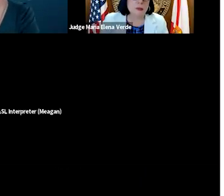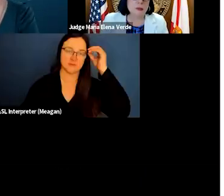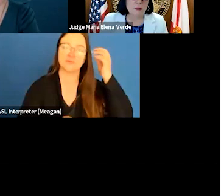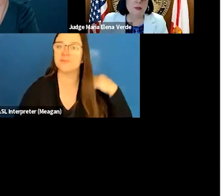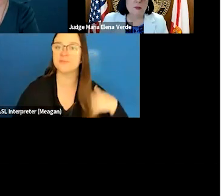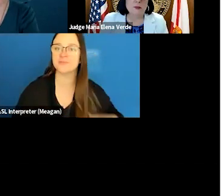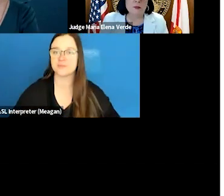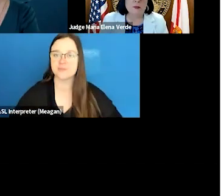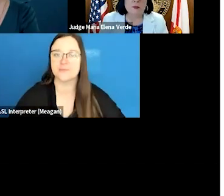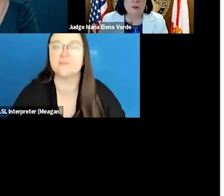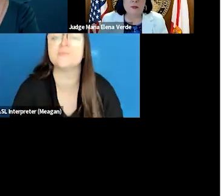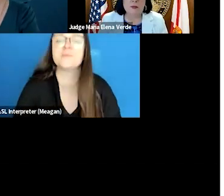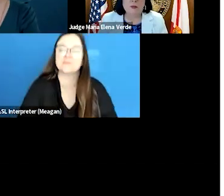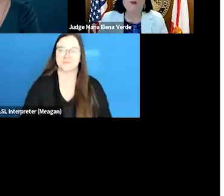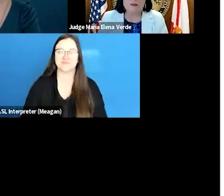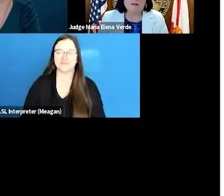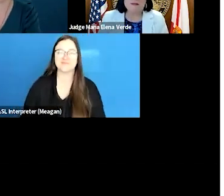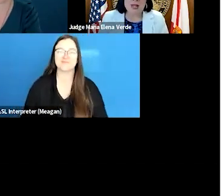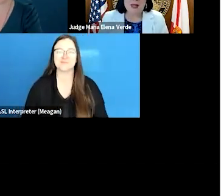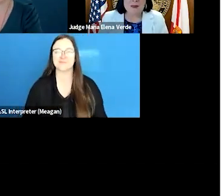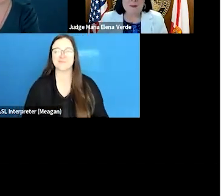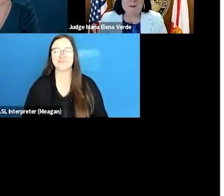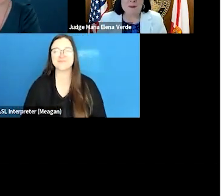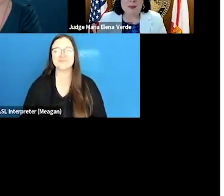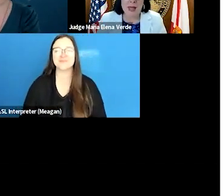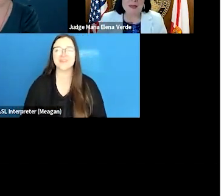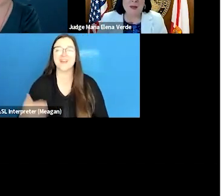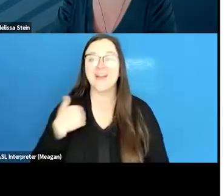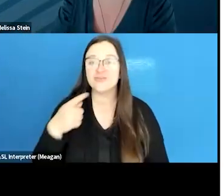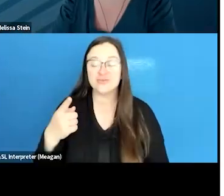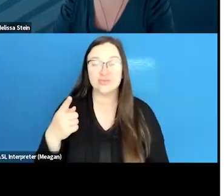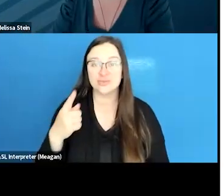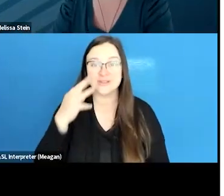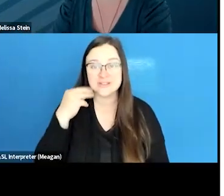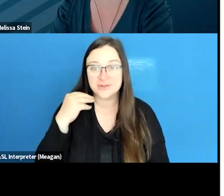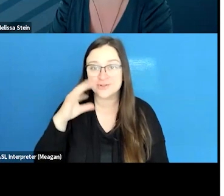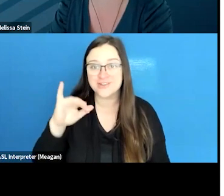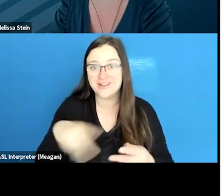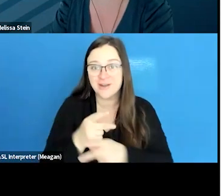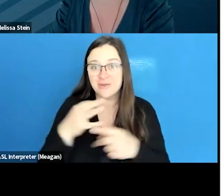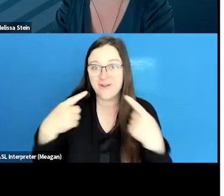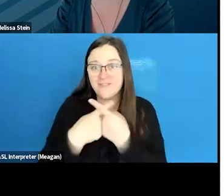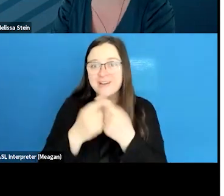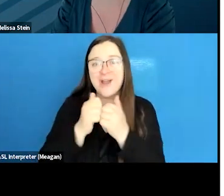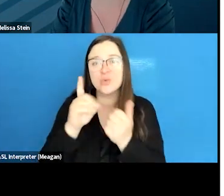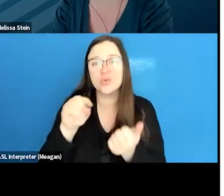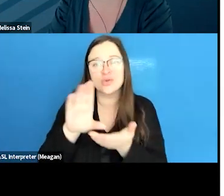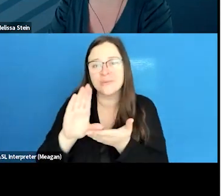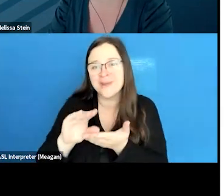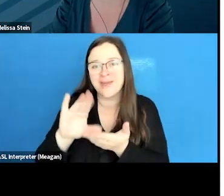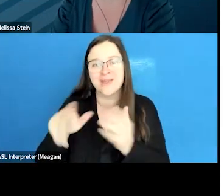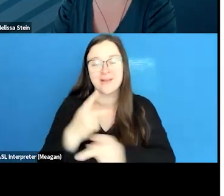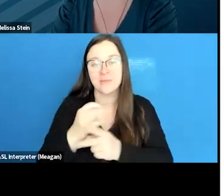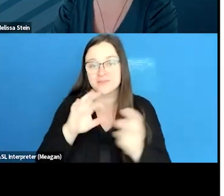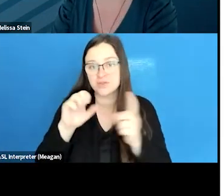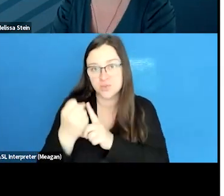And have you ever experienced conflict, or how might you mitigate some of those situations? Okay, so we'll go back to the